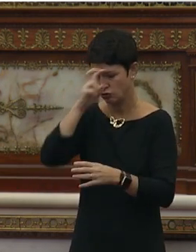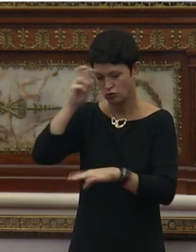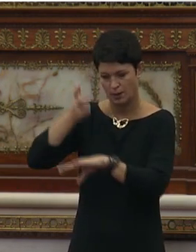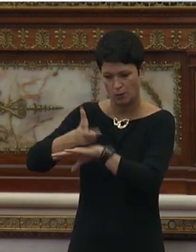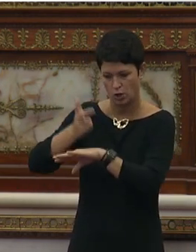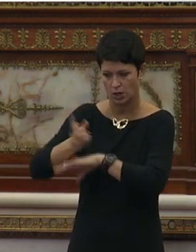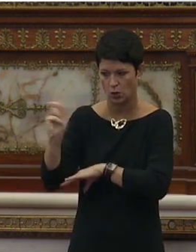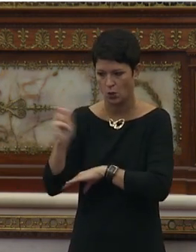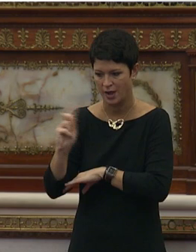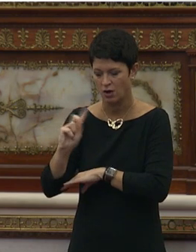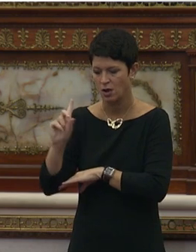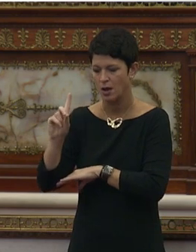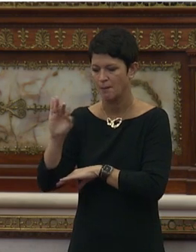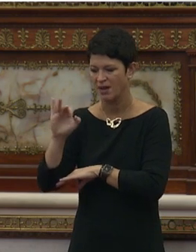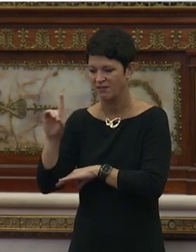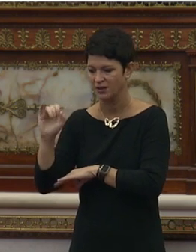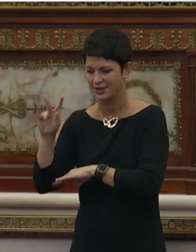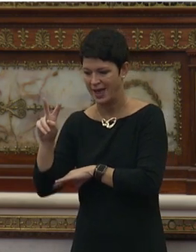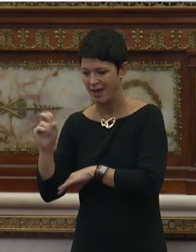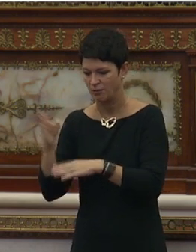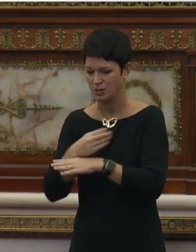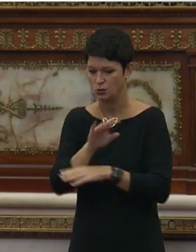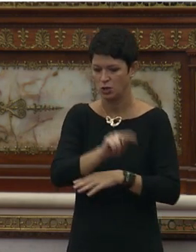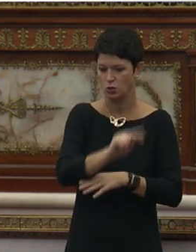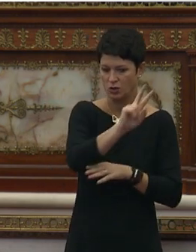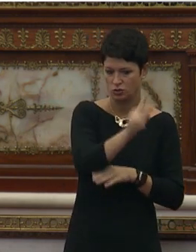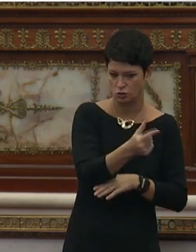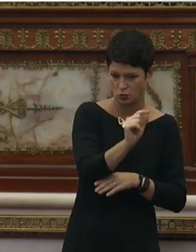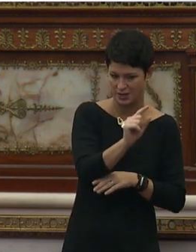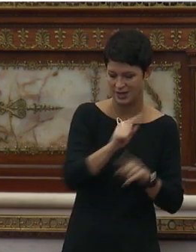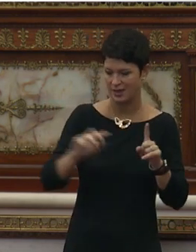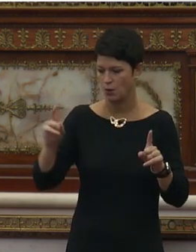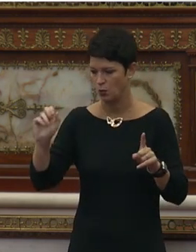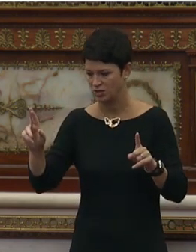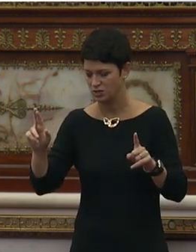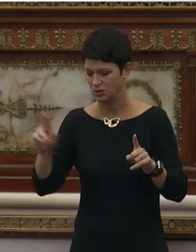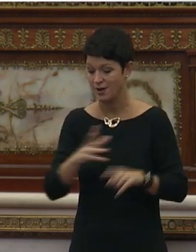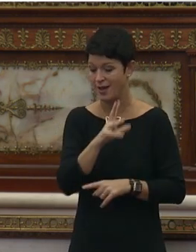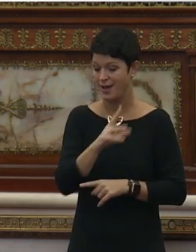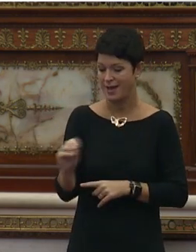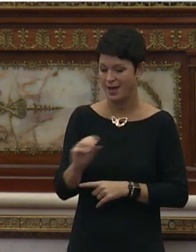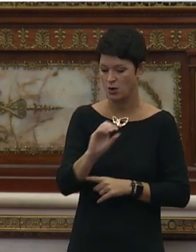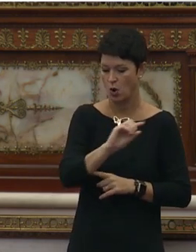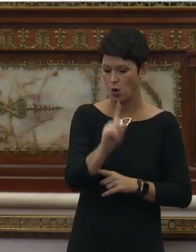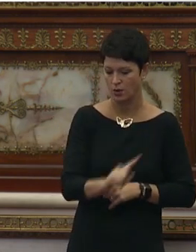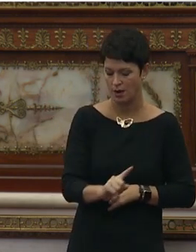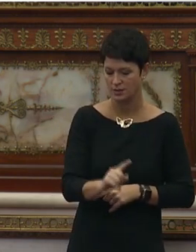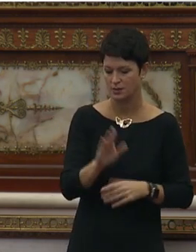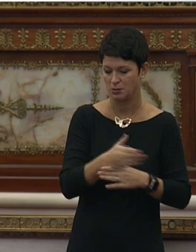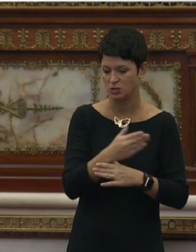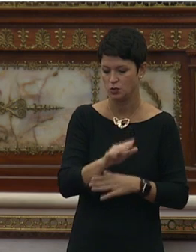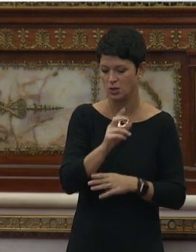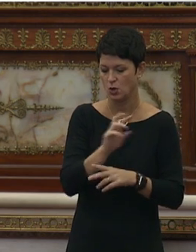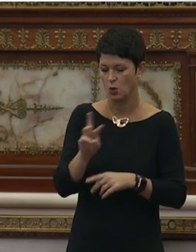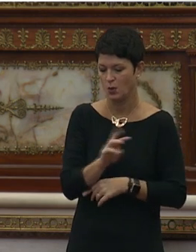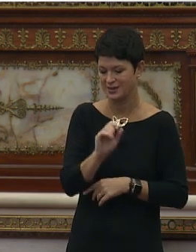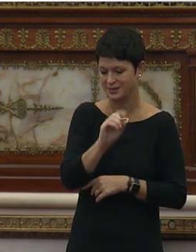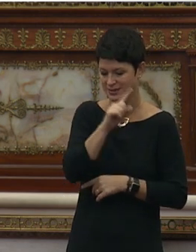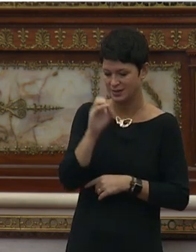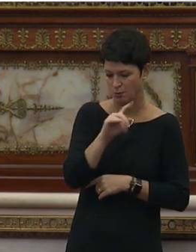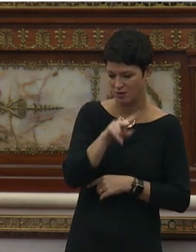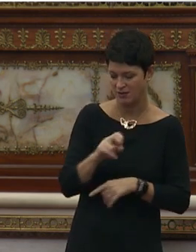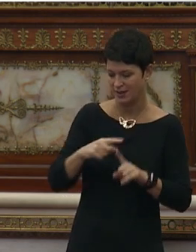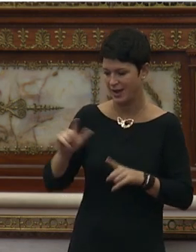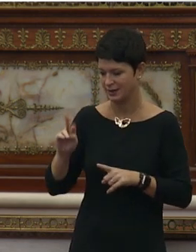parking regulations on Delfield Avenue between North 20th Street and Worcester Street and Ogontz Avenue between West Somerville Avenue and